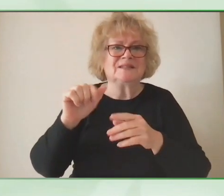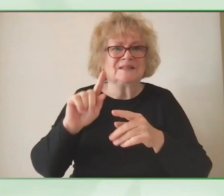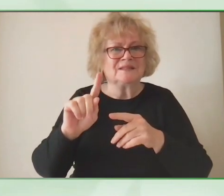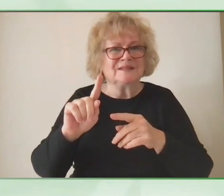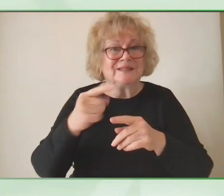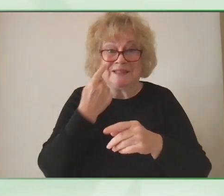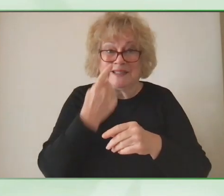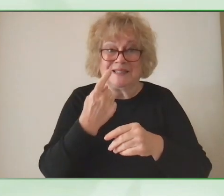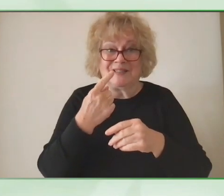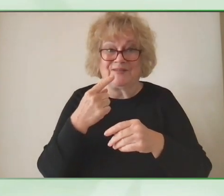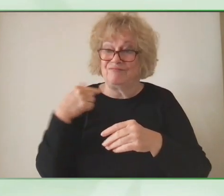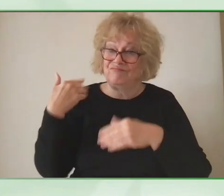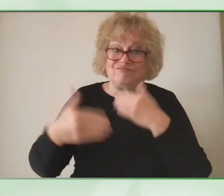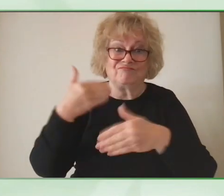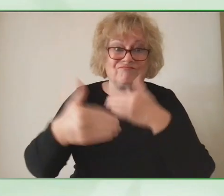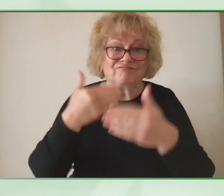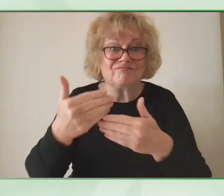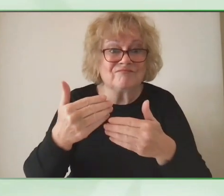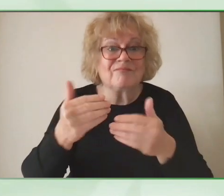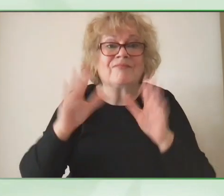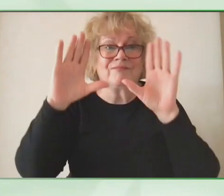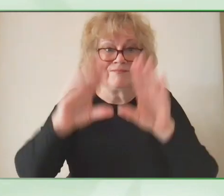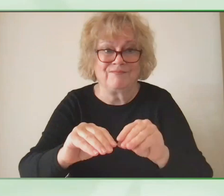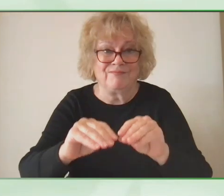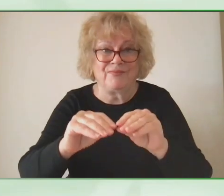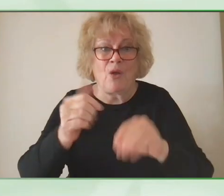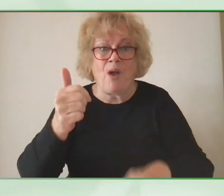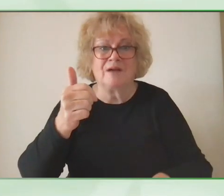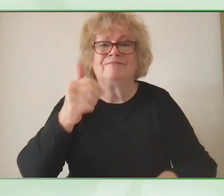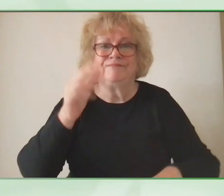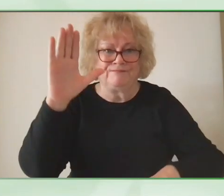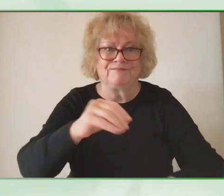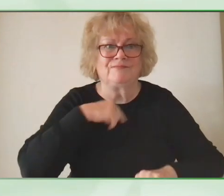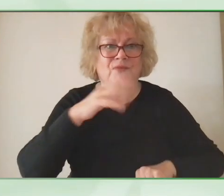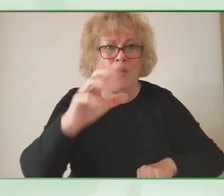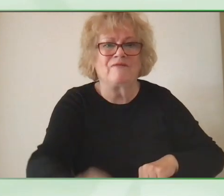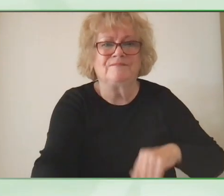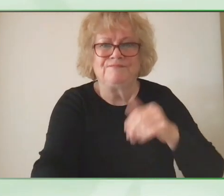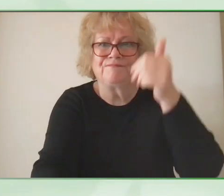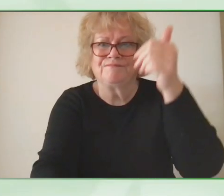in disability with a capability mindset instead of an individual use case mindset?